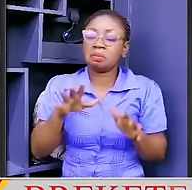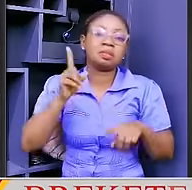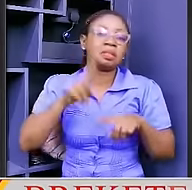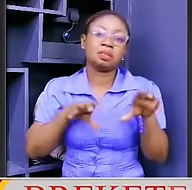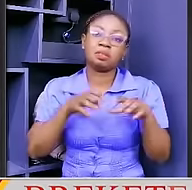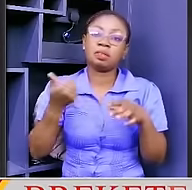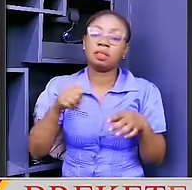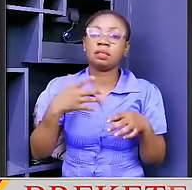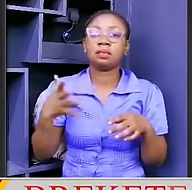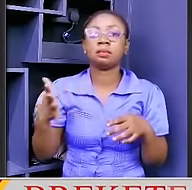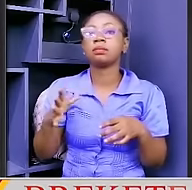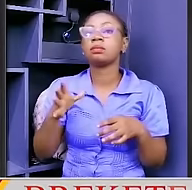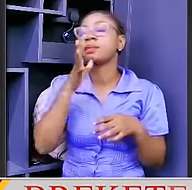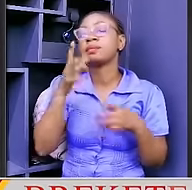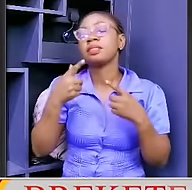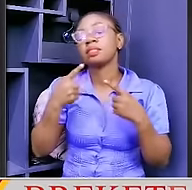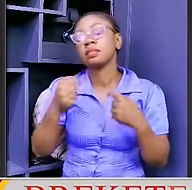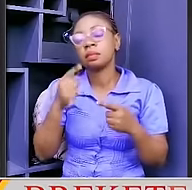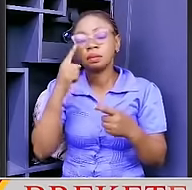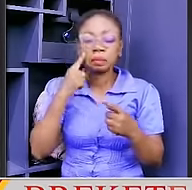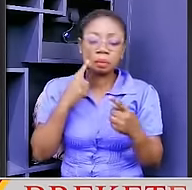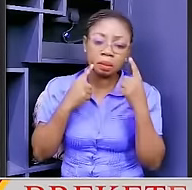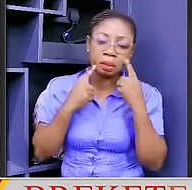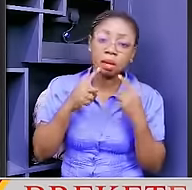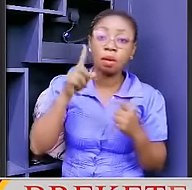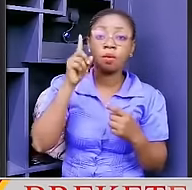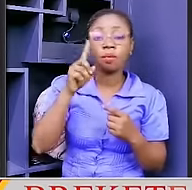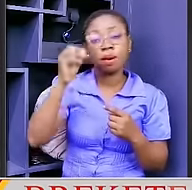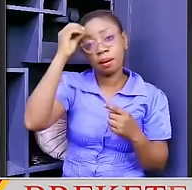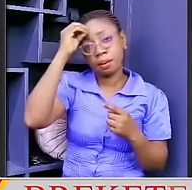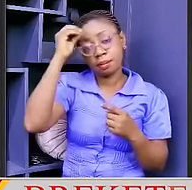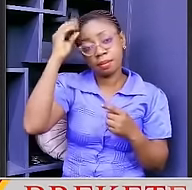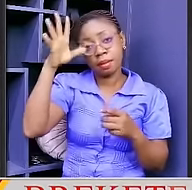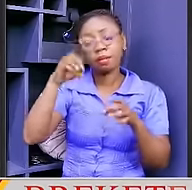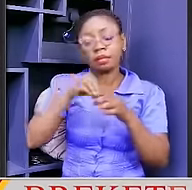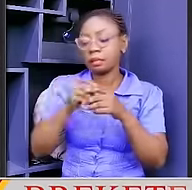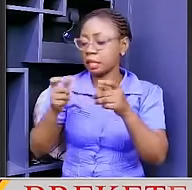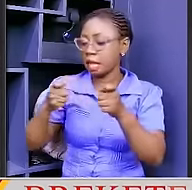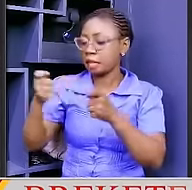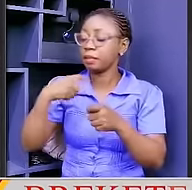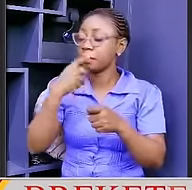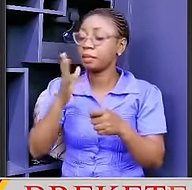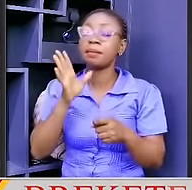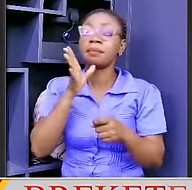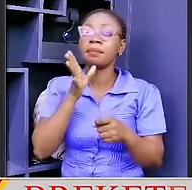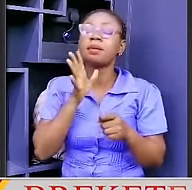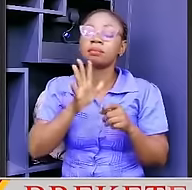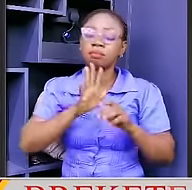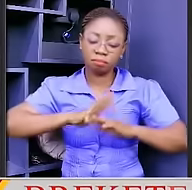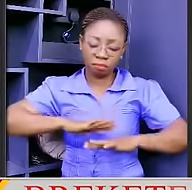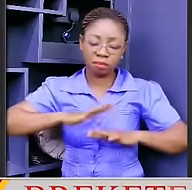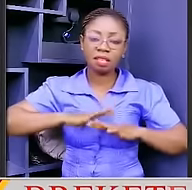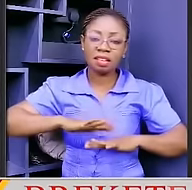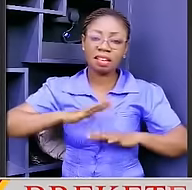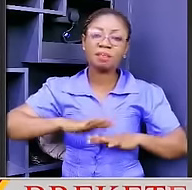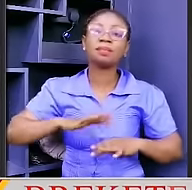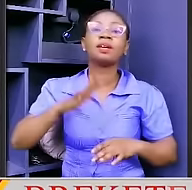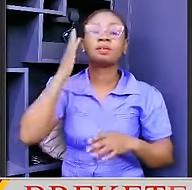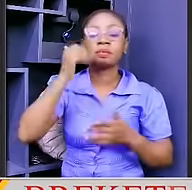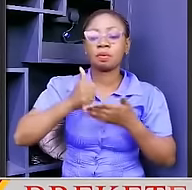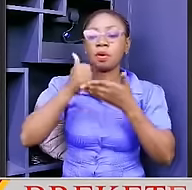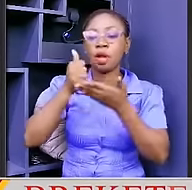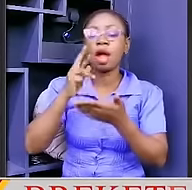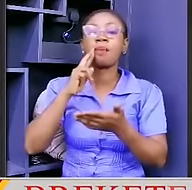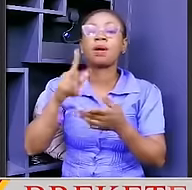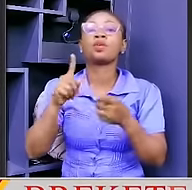out, she begin cry. So one man, Mr. for admin for there, contact mama say, make she no worry. Say he go help